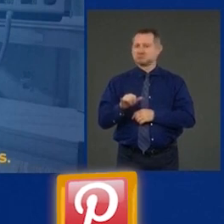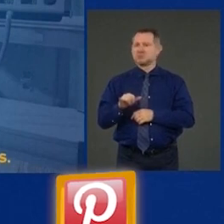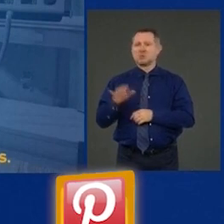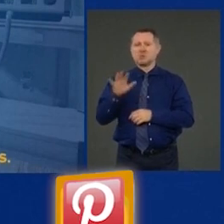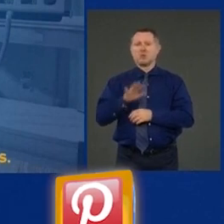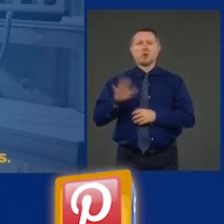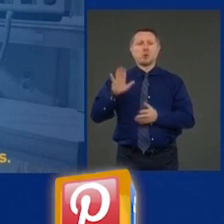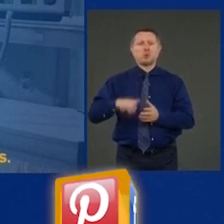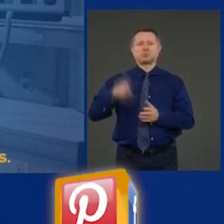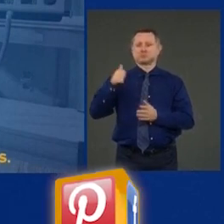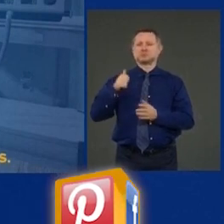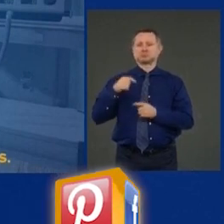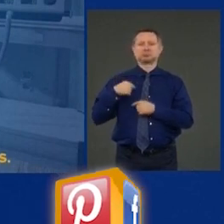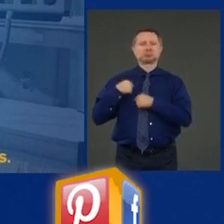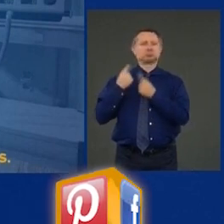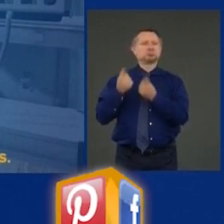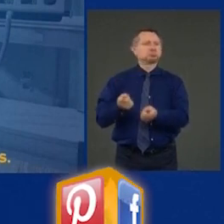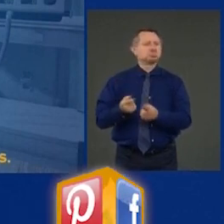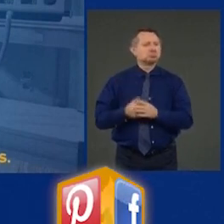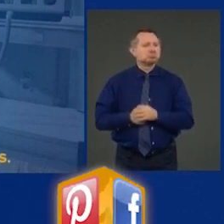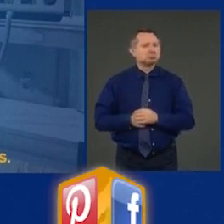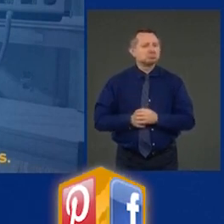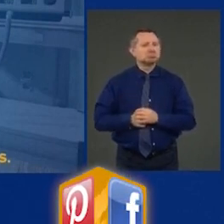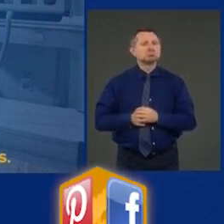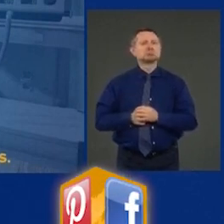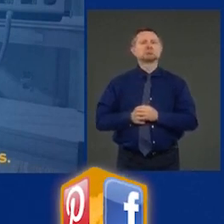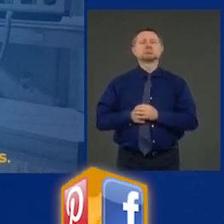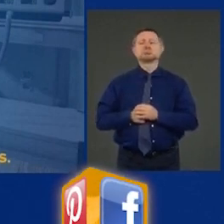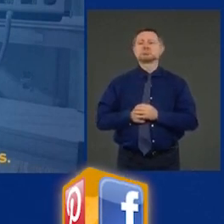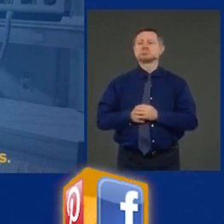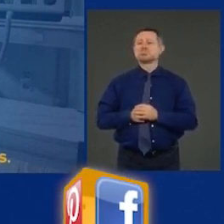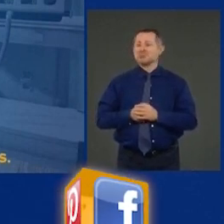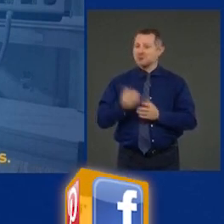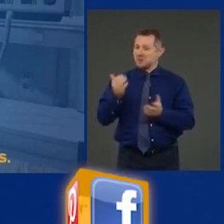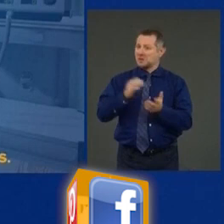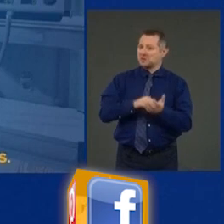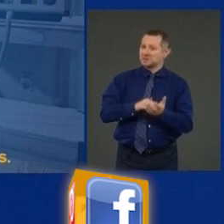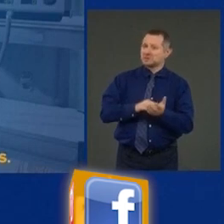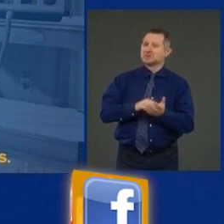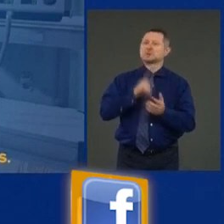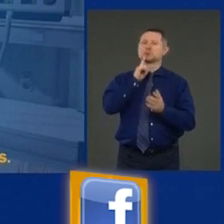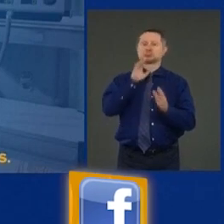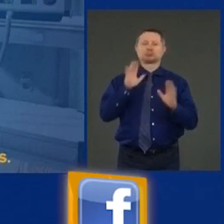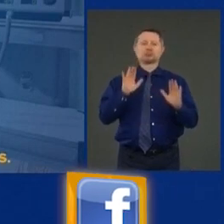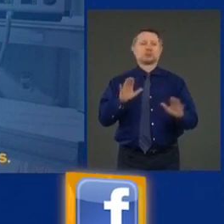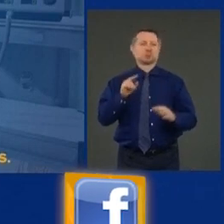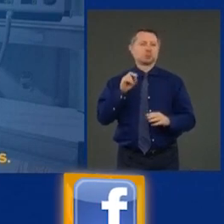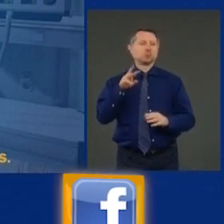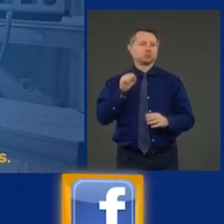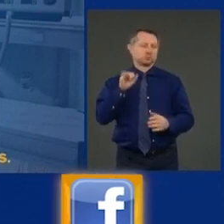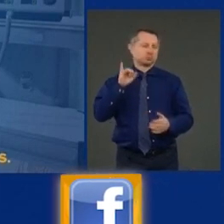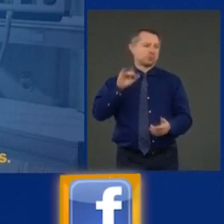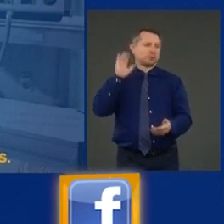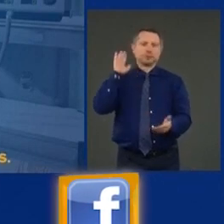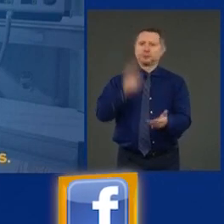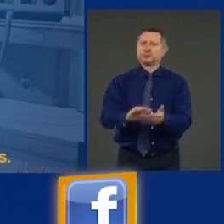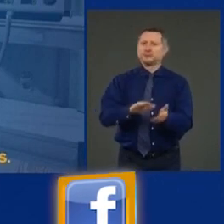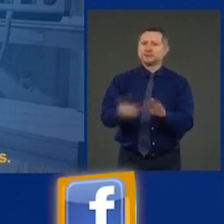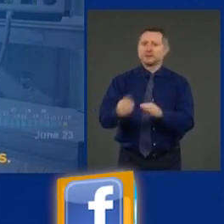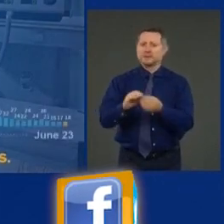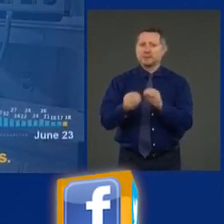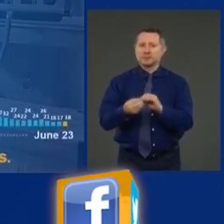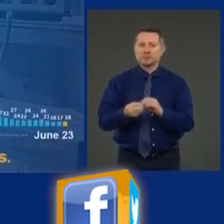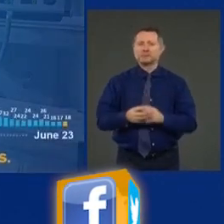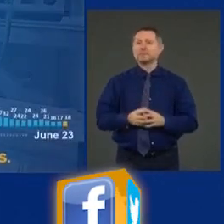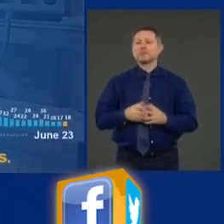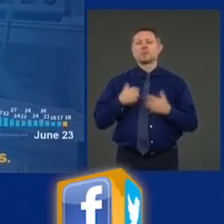lowest numbers have ever been. And again, that's more great news. And again, we don't want to see these